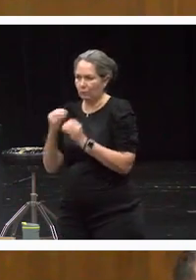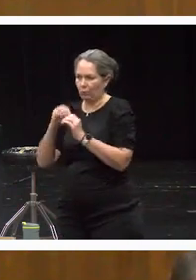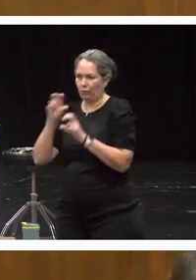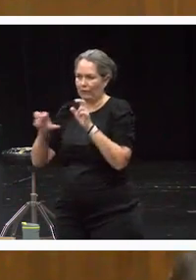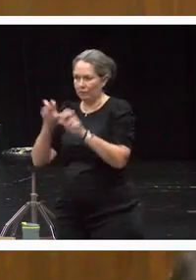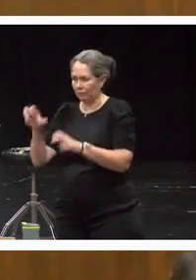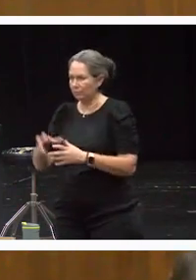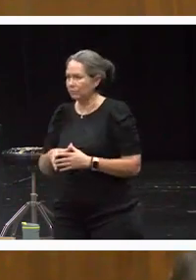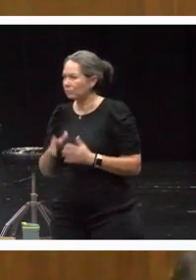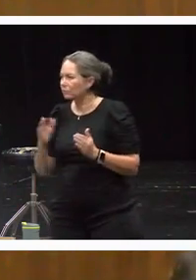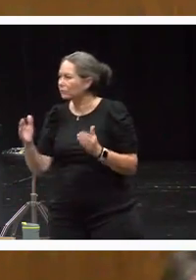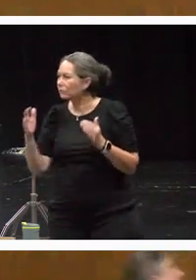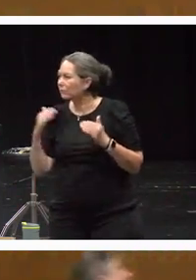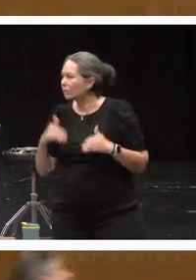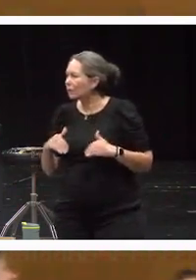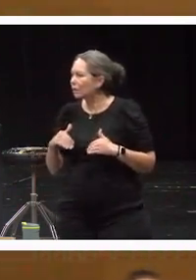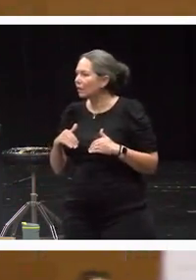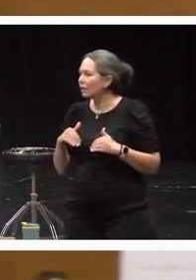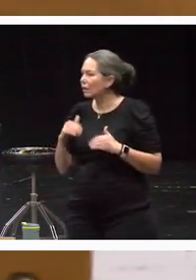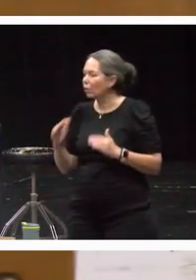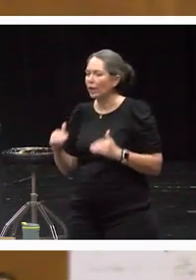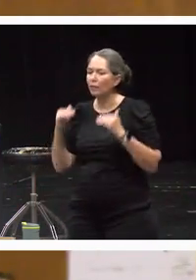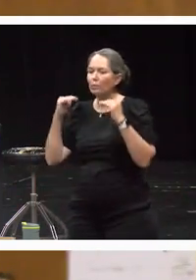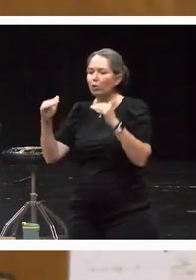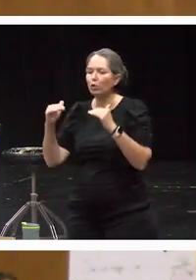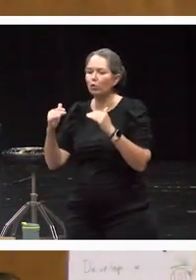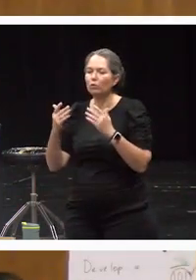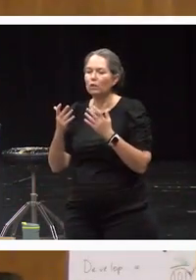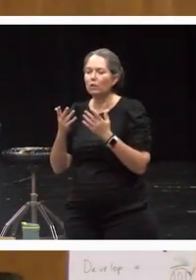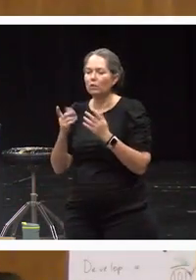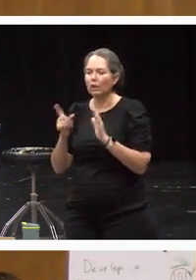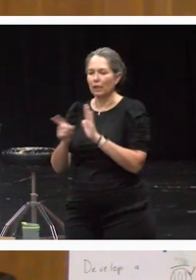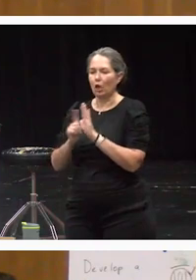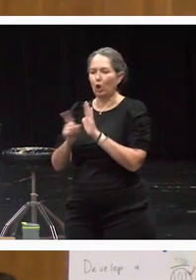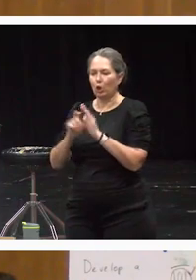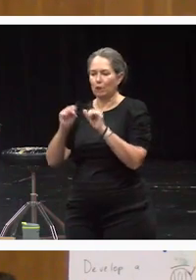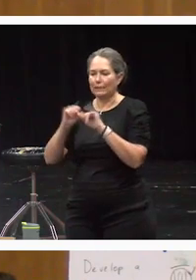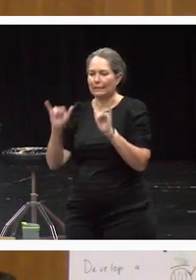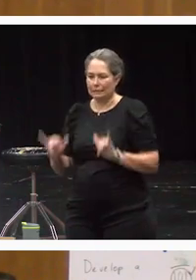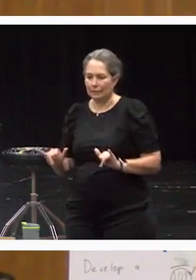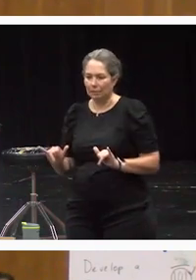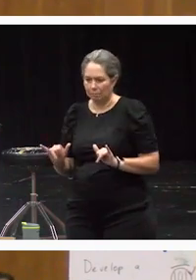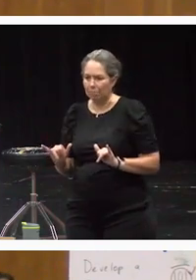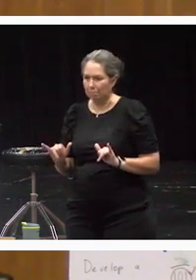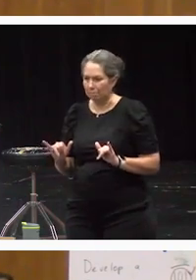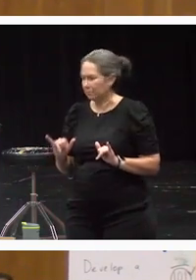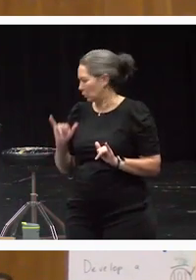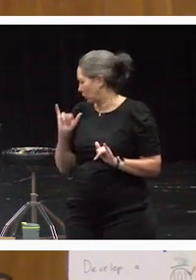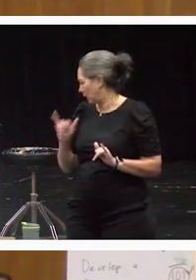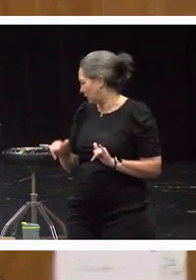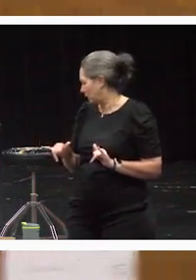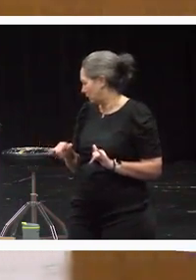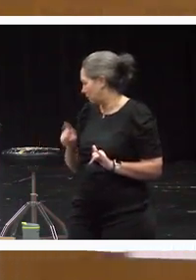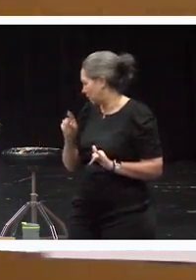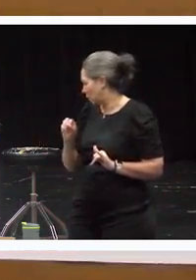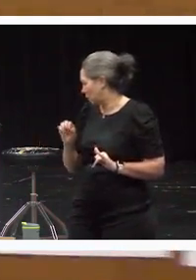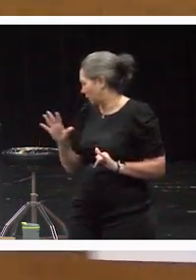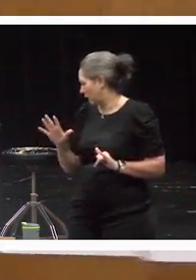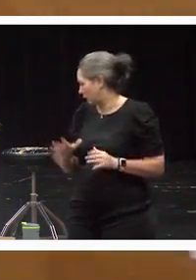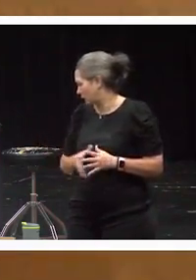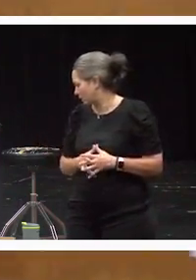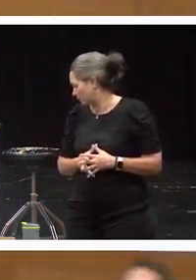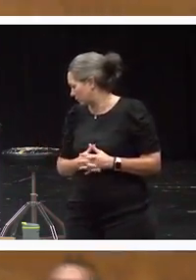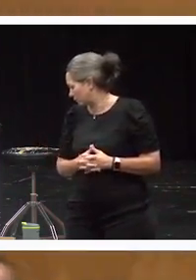then improve preparedness, communication, and the alert systems, John. Okay? So here's